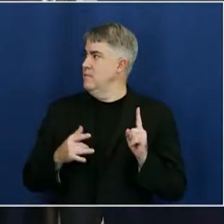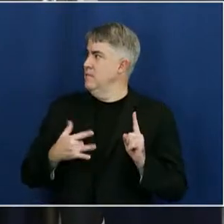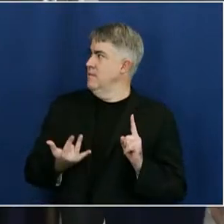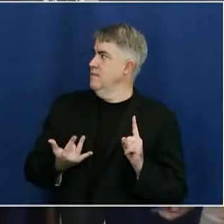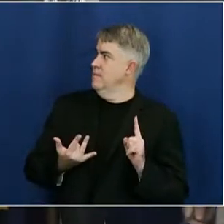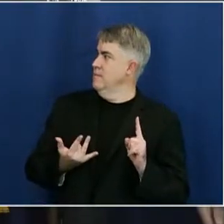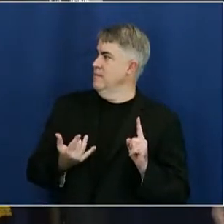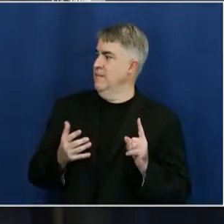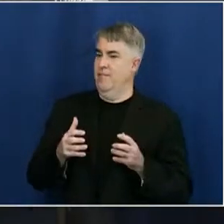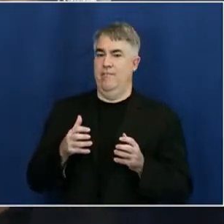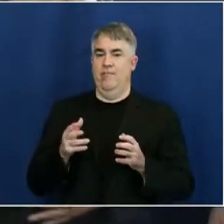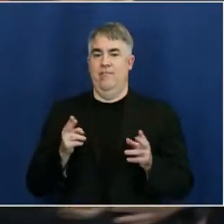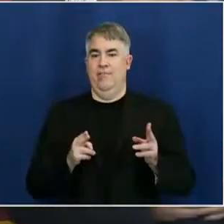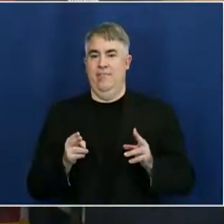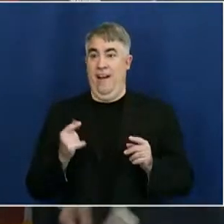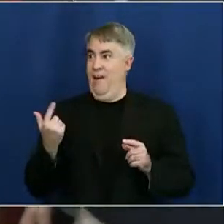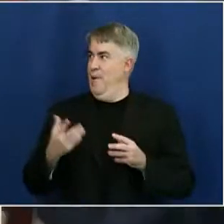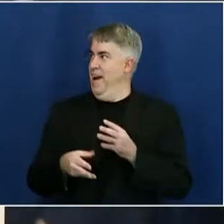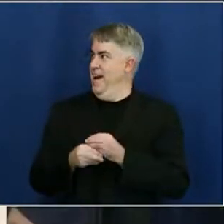additional info to share.